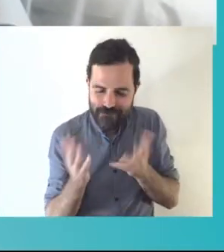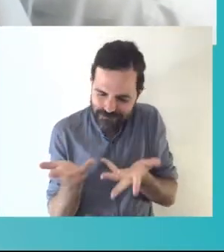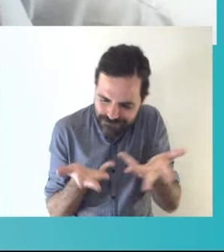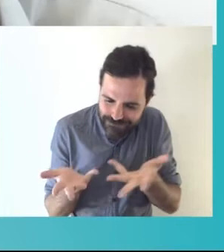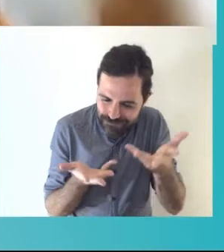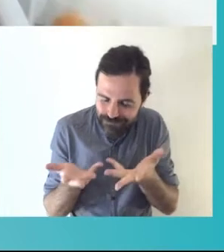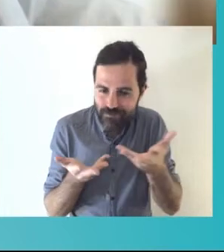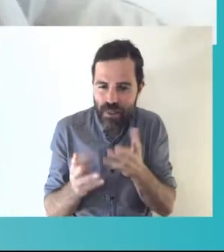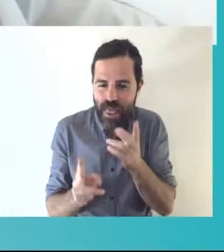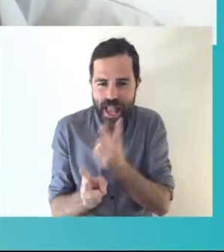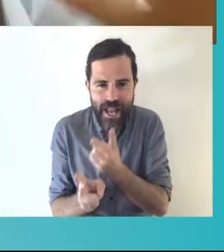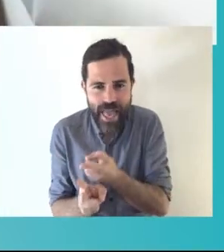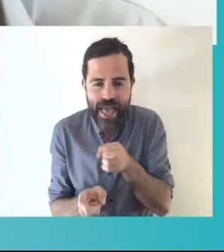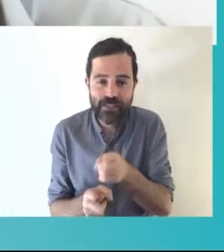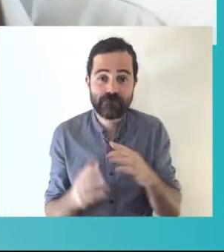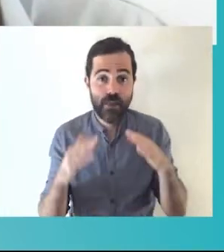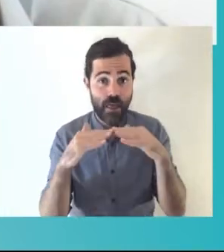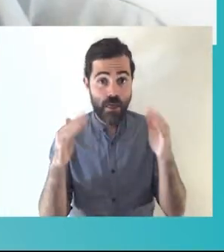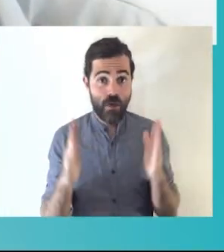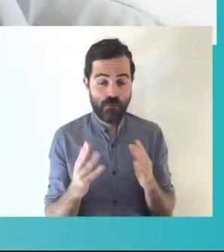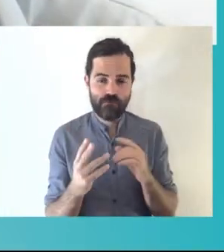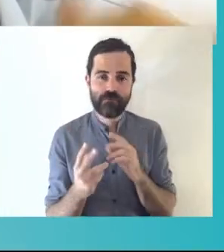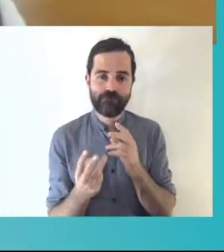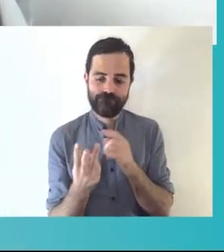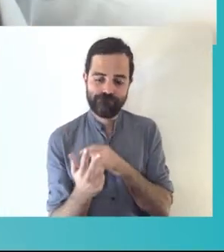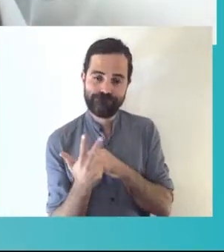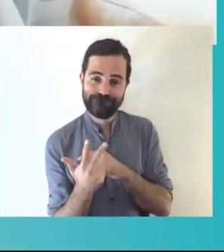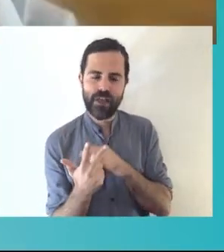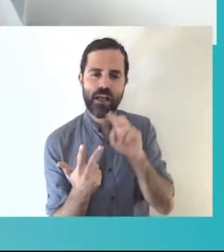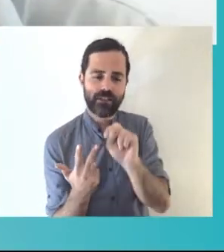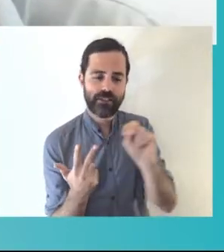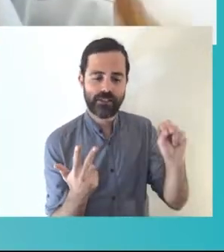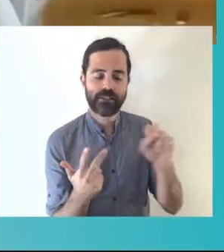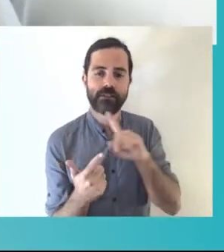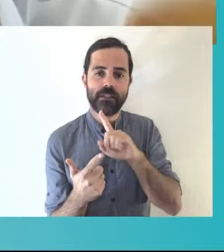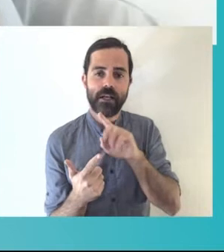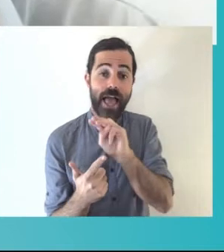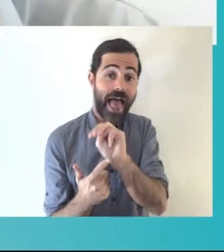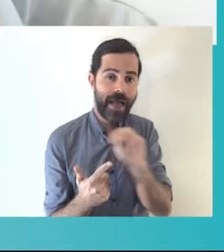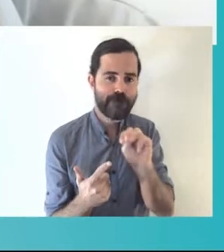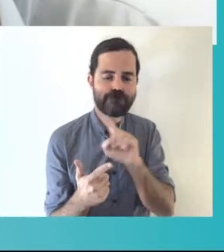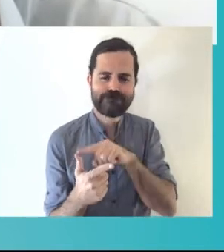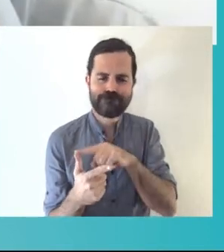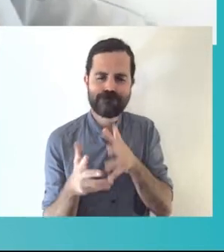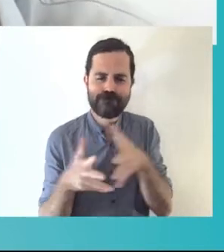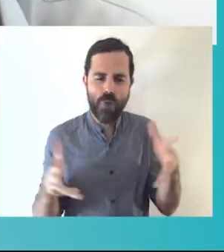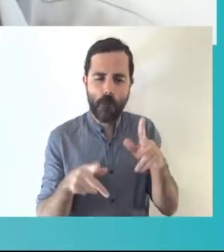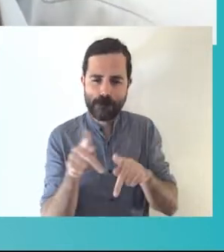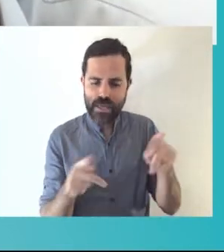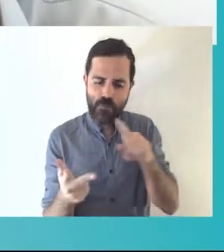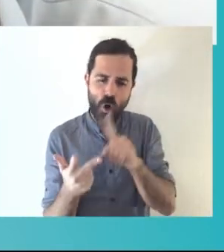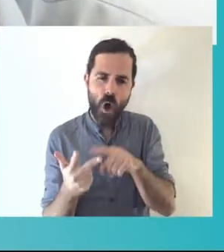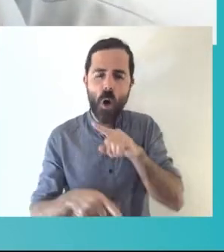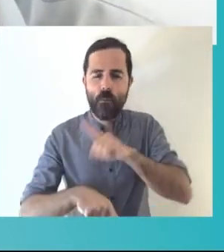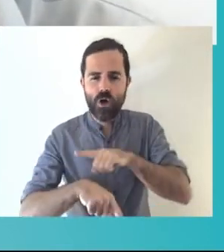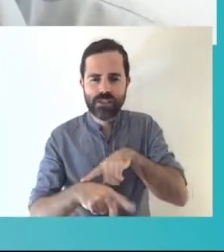at home. We have a dual mission. Number one, what we call the triple M, more people, more time, more quality of life at home. And number